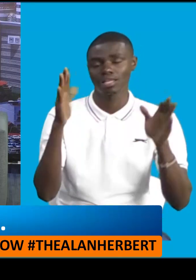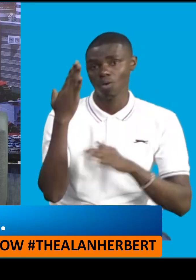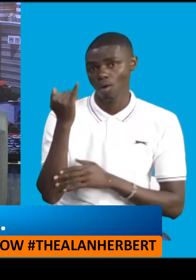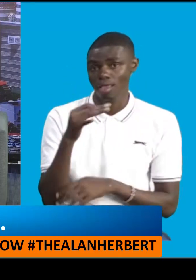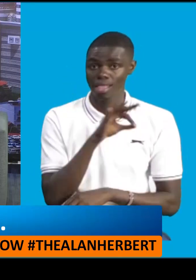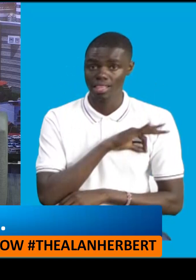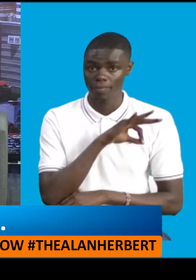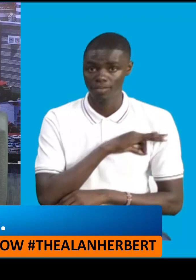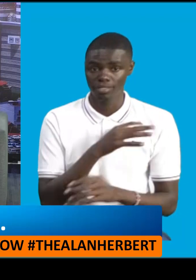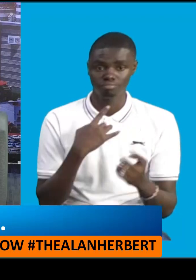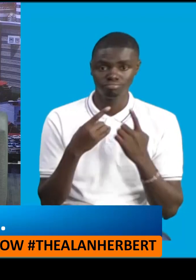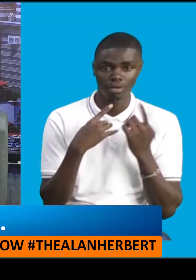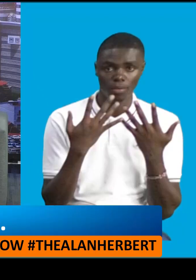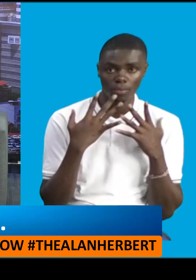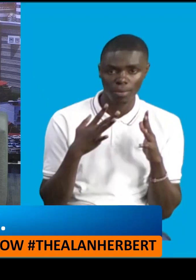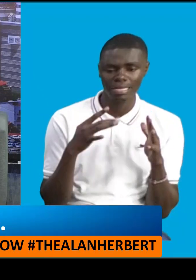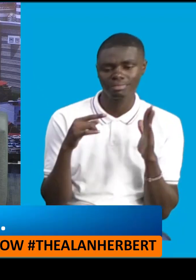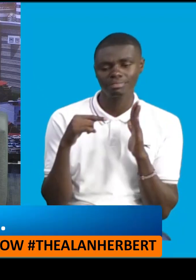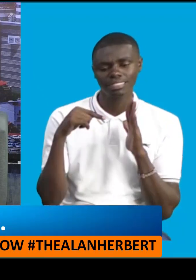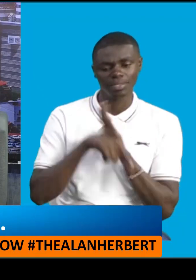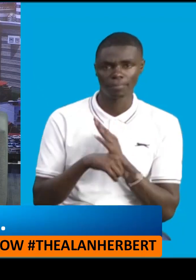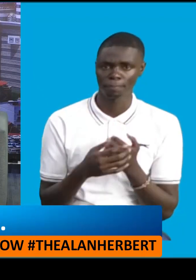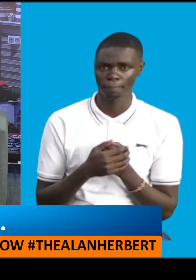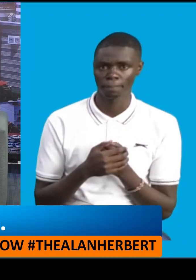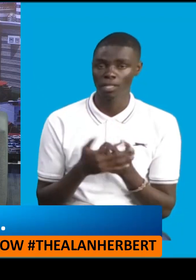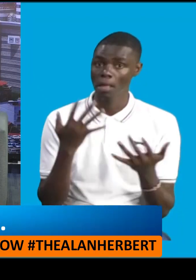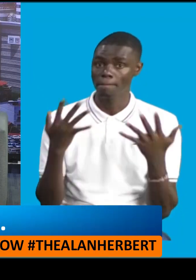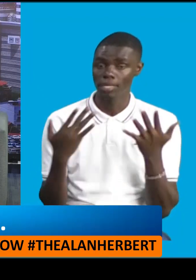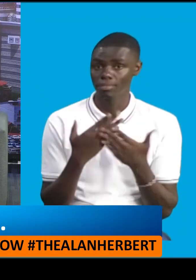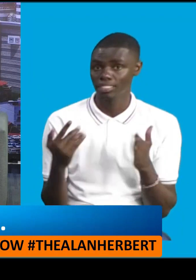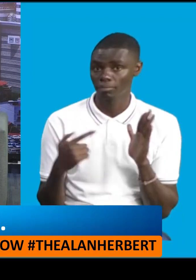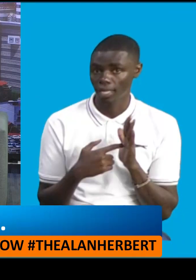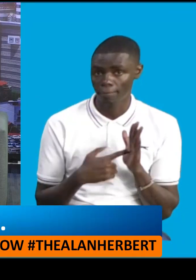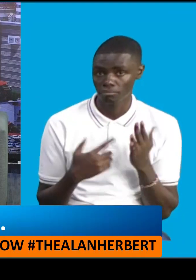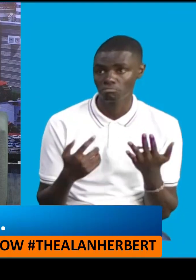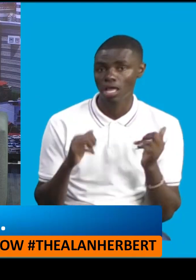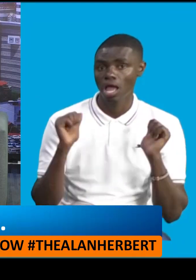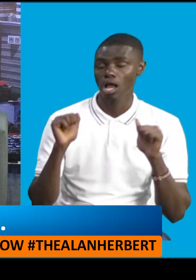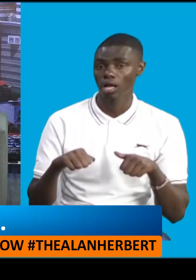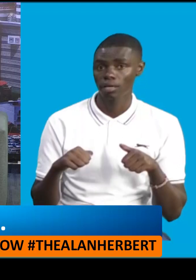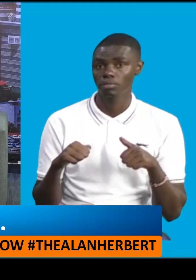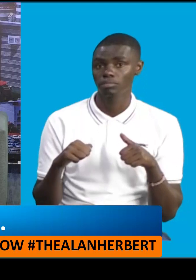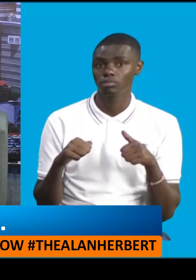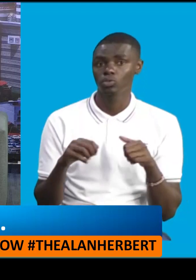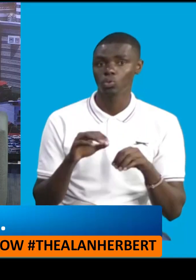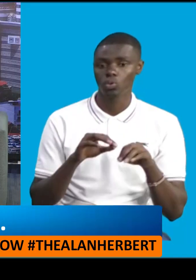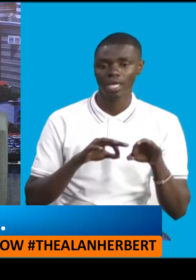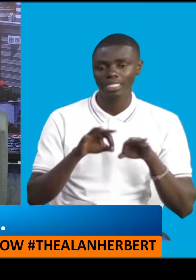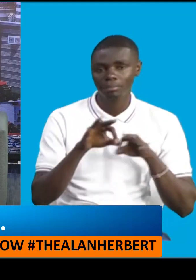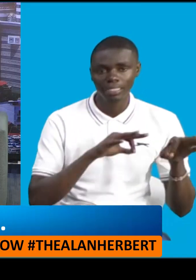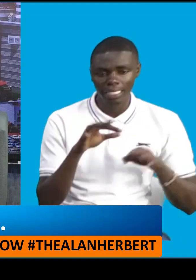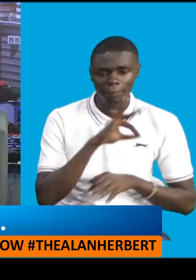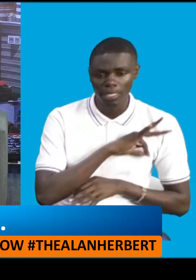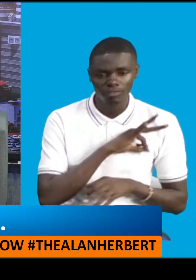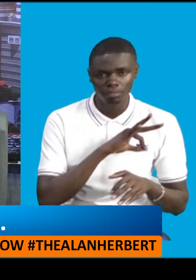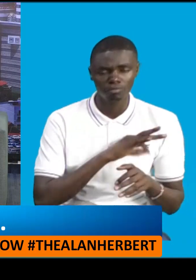understand, because the benefits we've spoken about are so deep. Yeah. So maybe at some point we can be able to break each